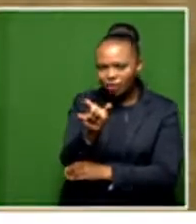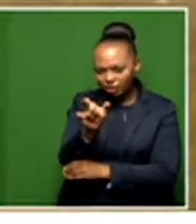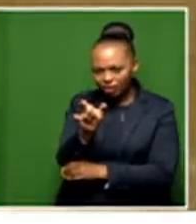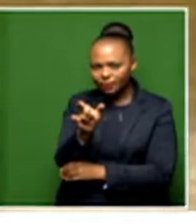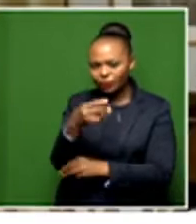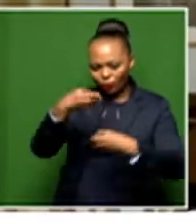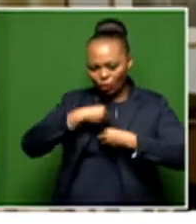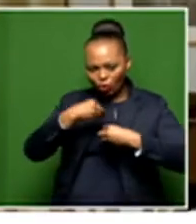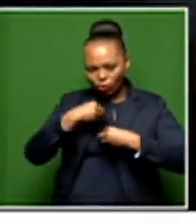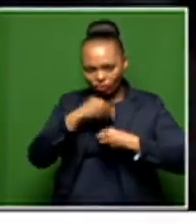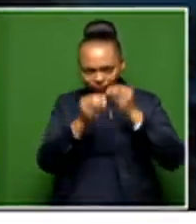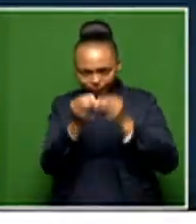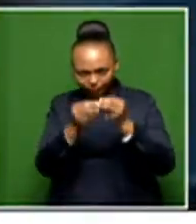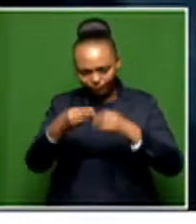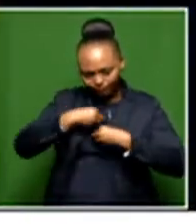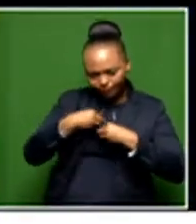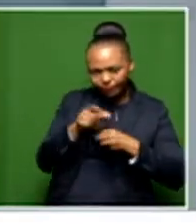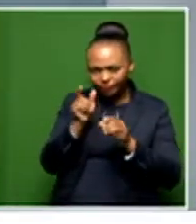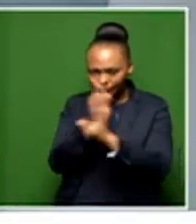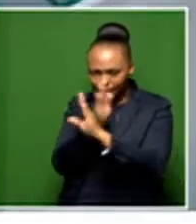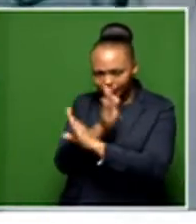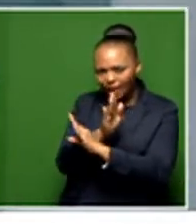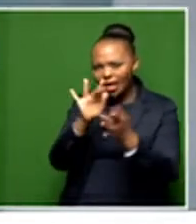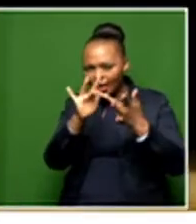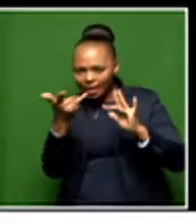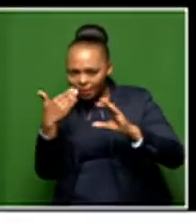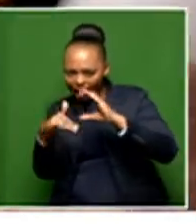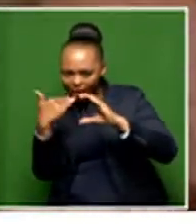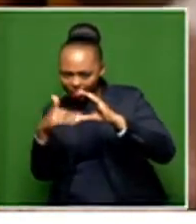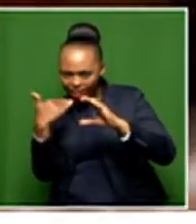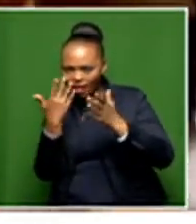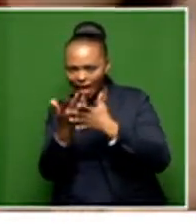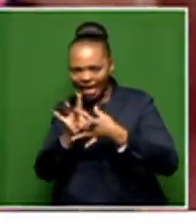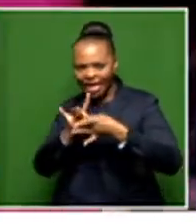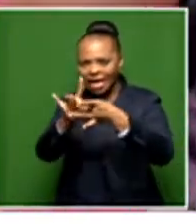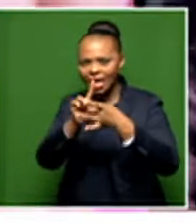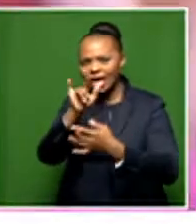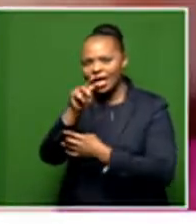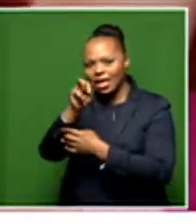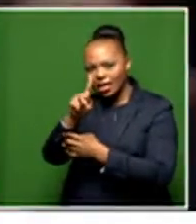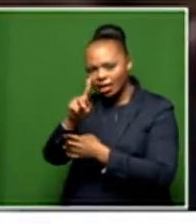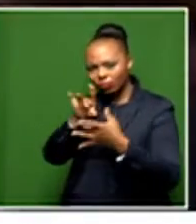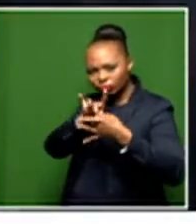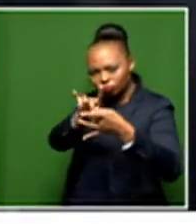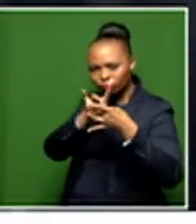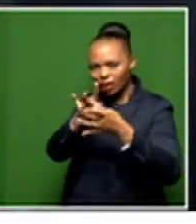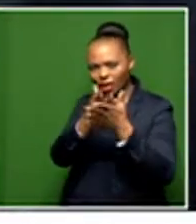your own password, and you'll get an email providing you the link, and you can be watching the film in a matter of minutes.